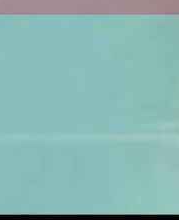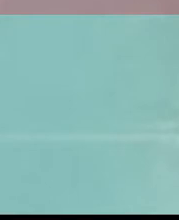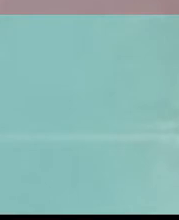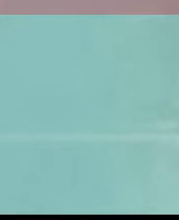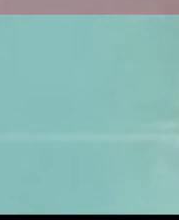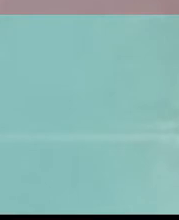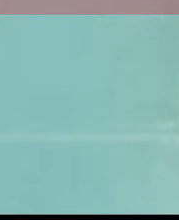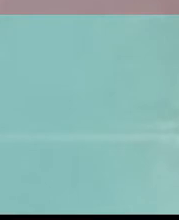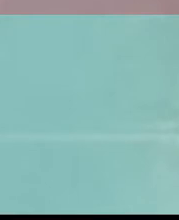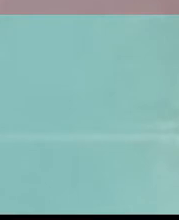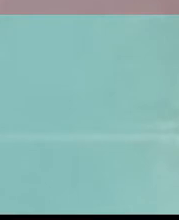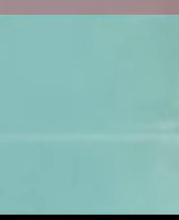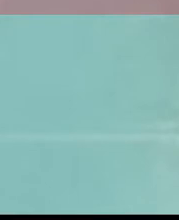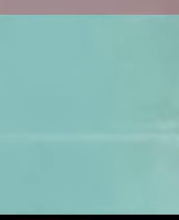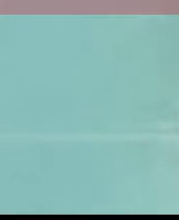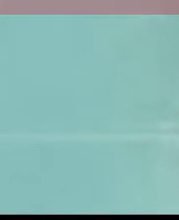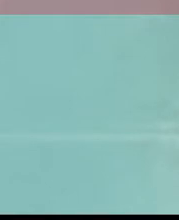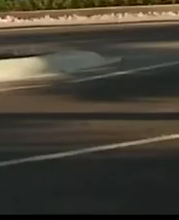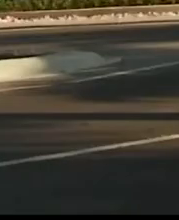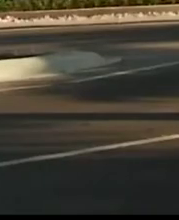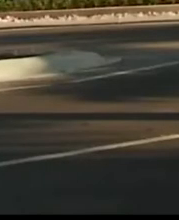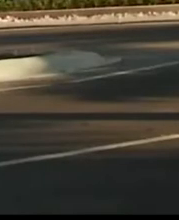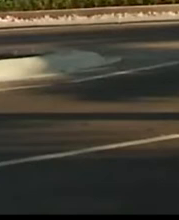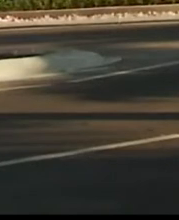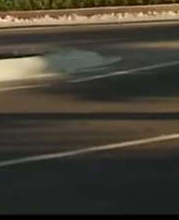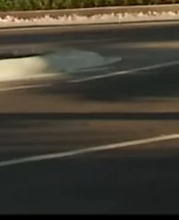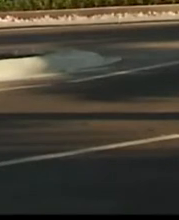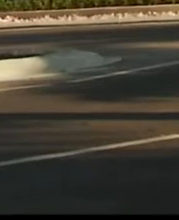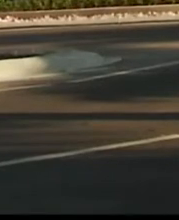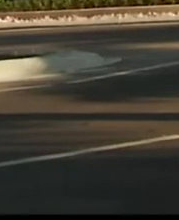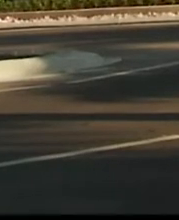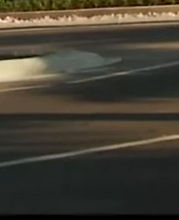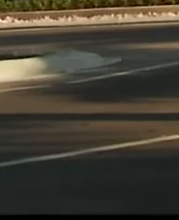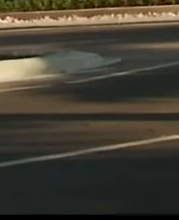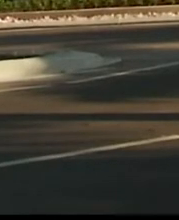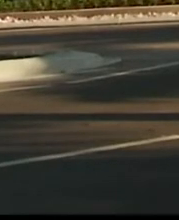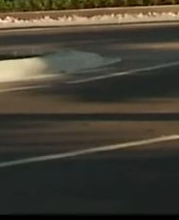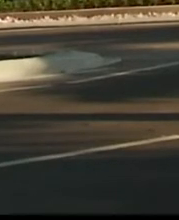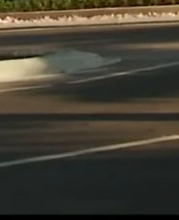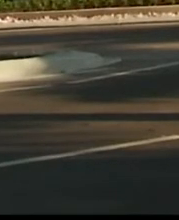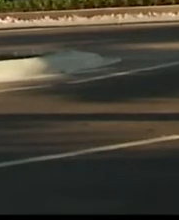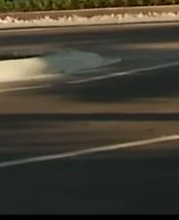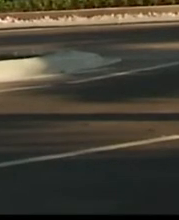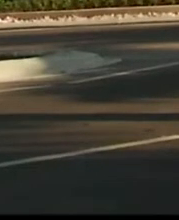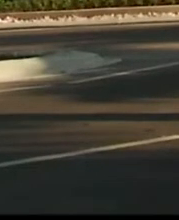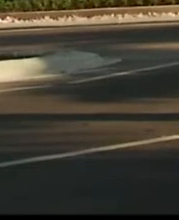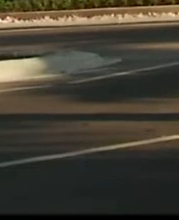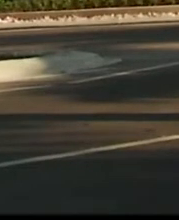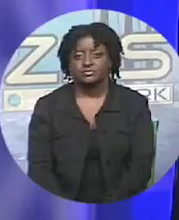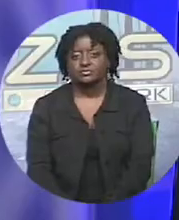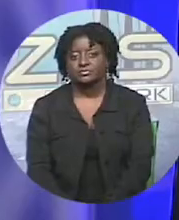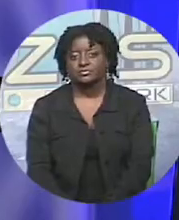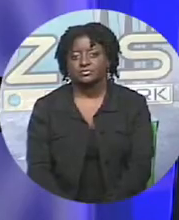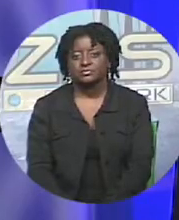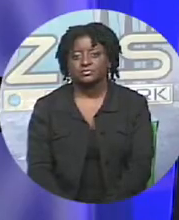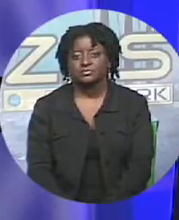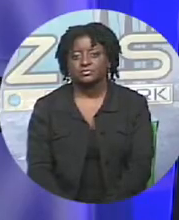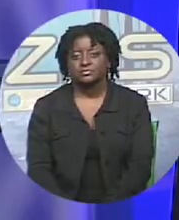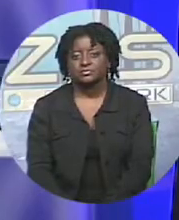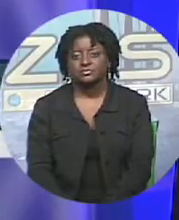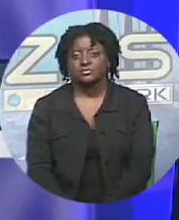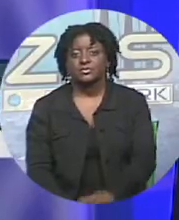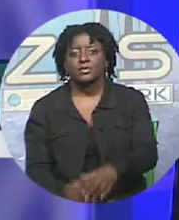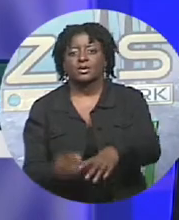we have been put into a position where we can only maintain the property and its assets rather than operate it. Straight off the